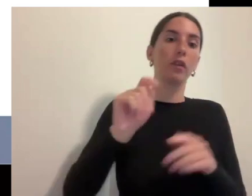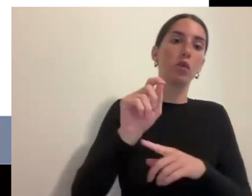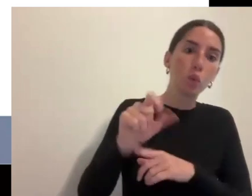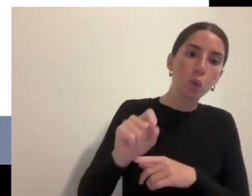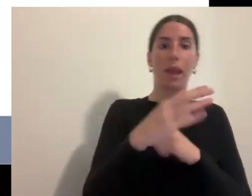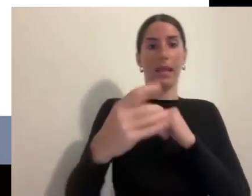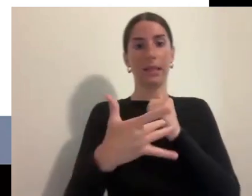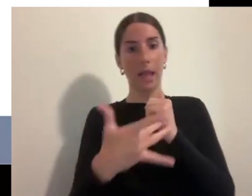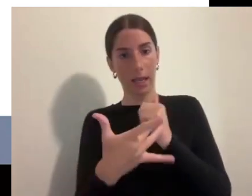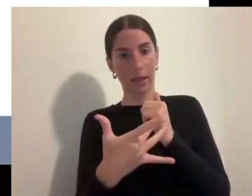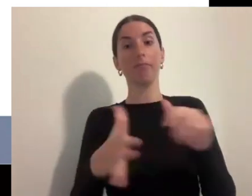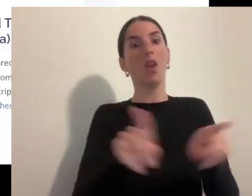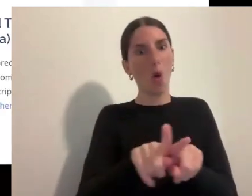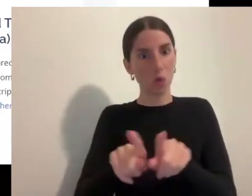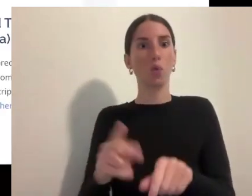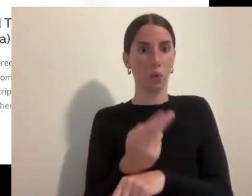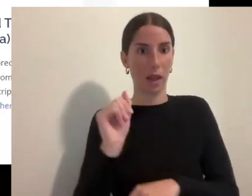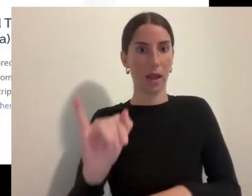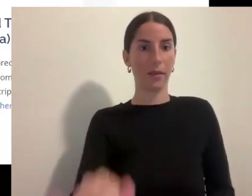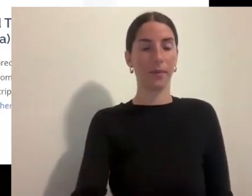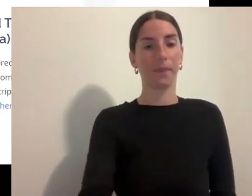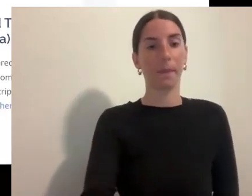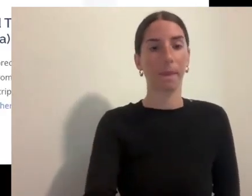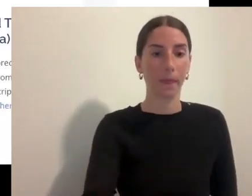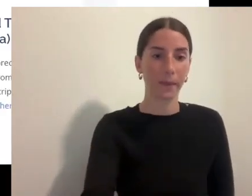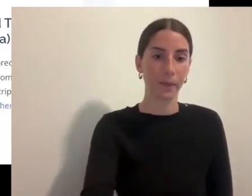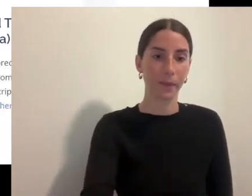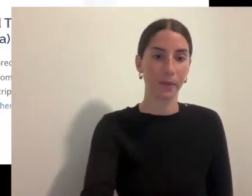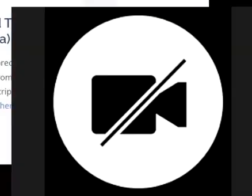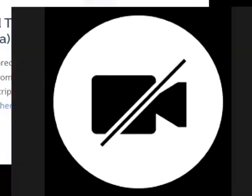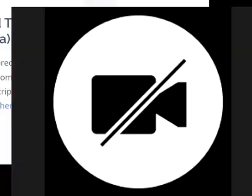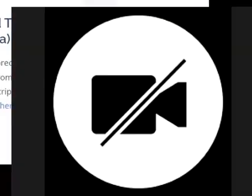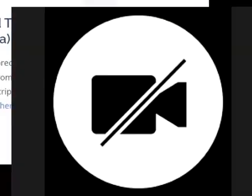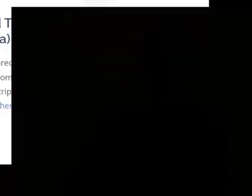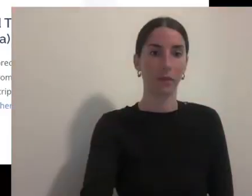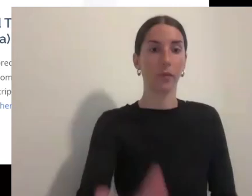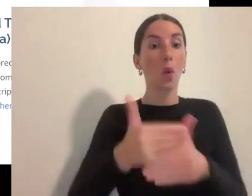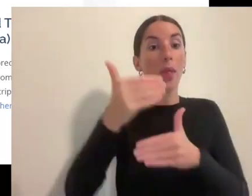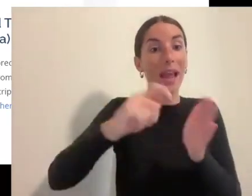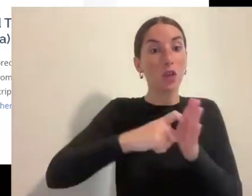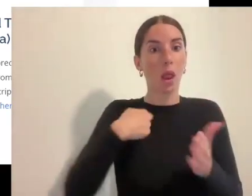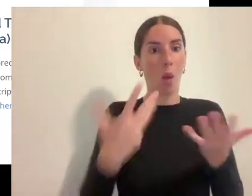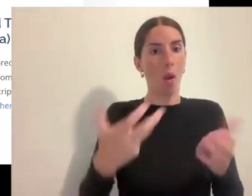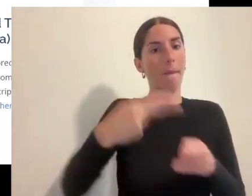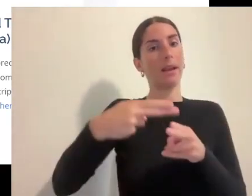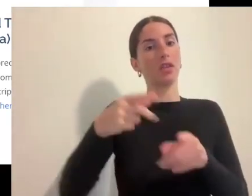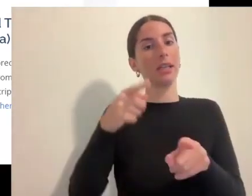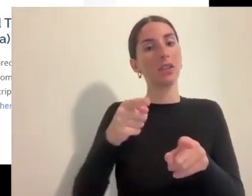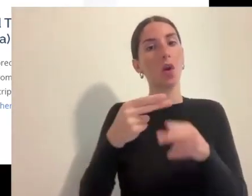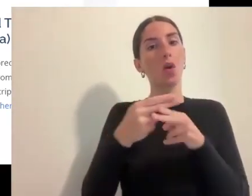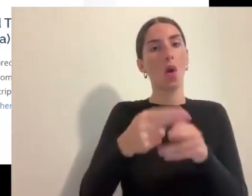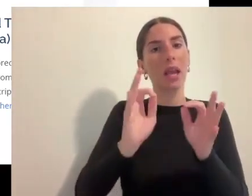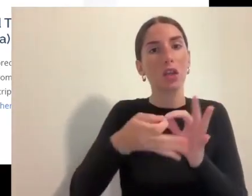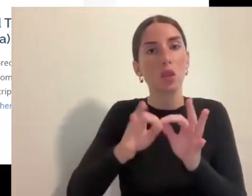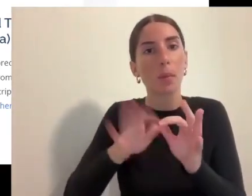also that also uses AI. The next tool that I wanted to mention is called Interpret Bank. And give me a one